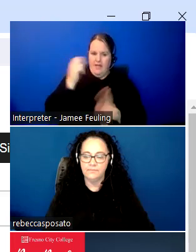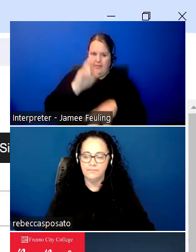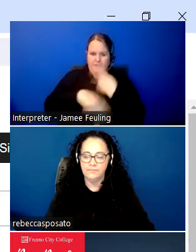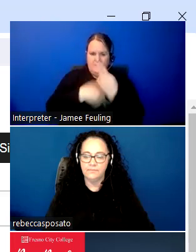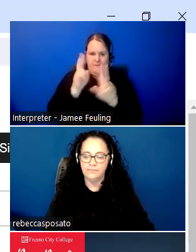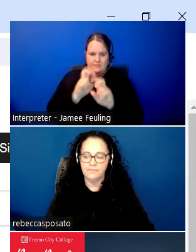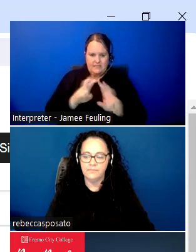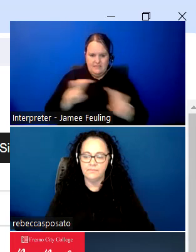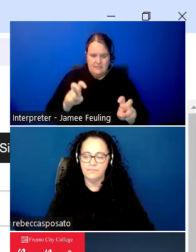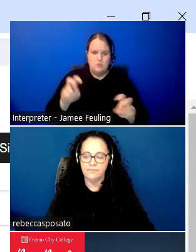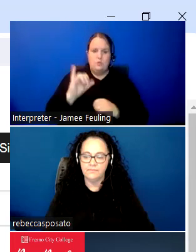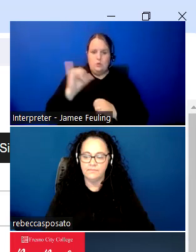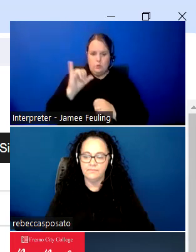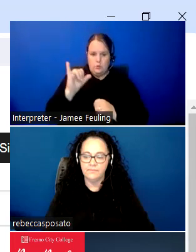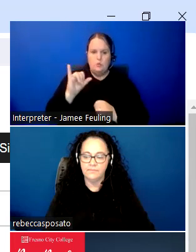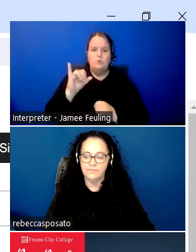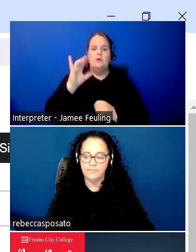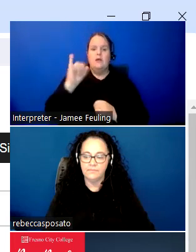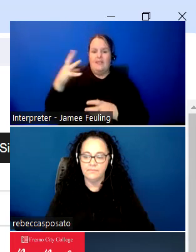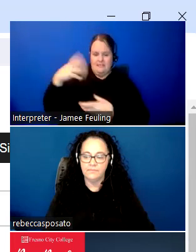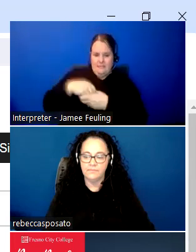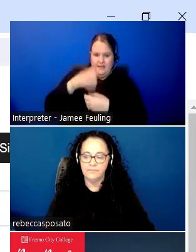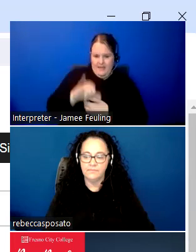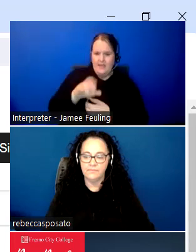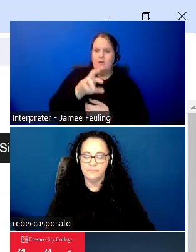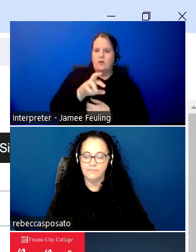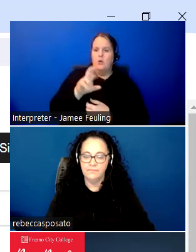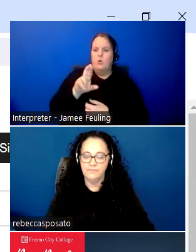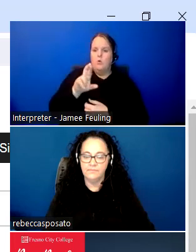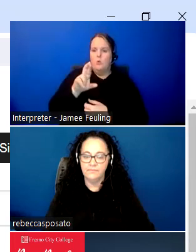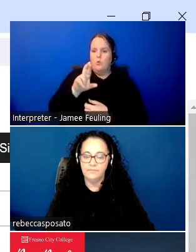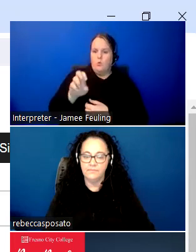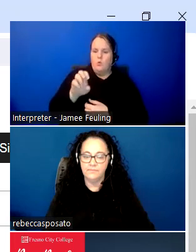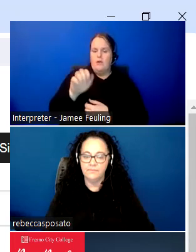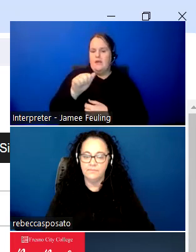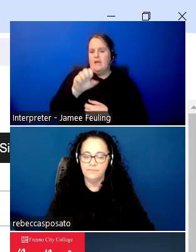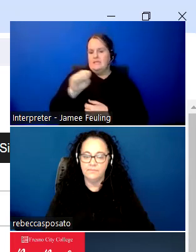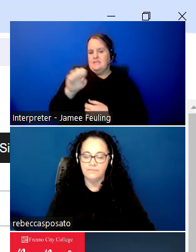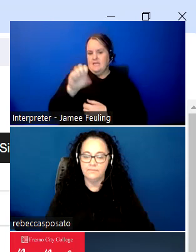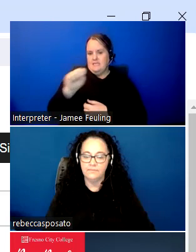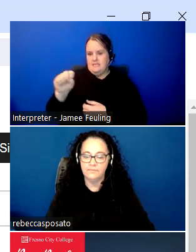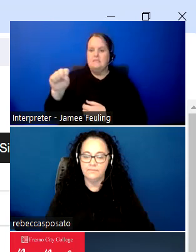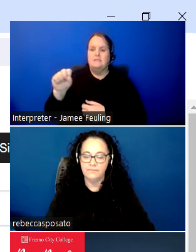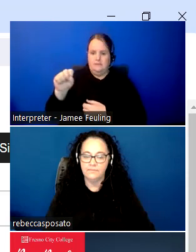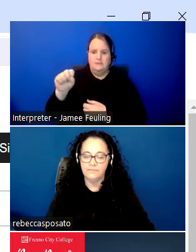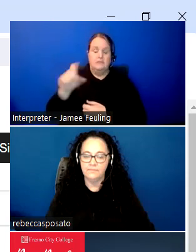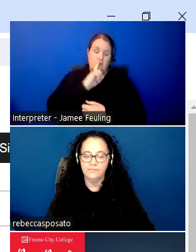like, and that's the one that's embedded in this one. And feel free to try it. Uh, and if